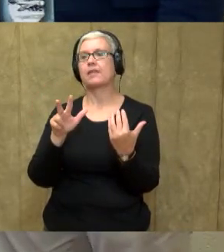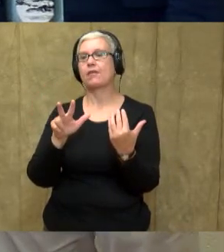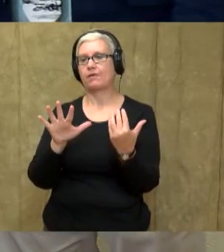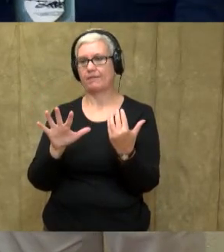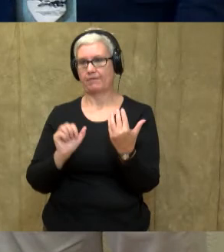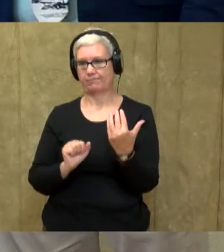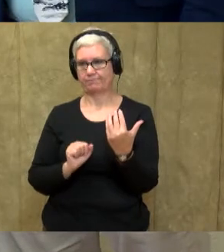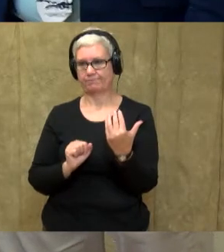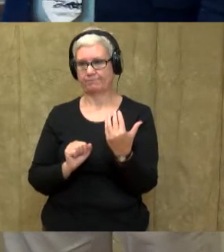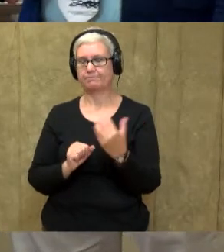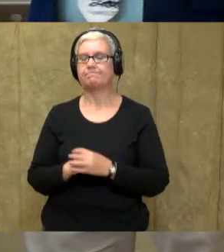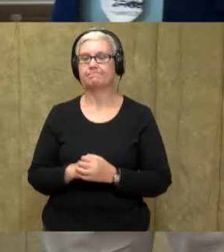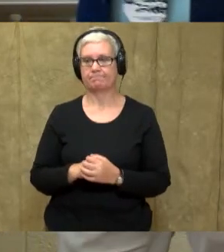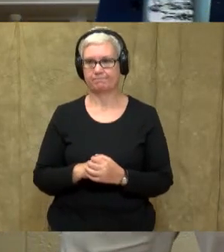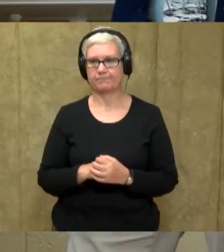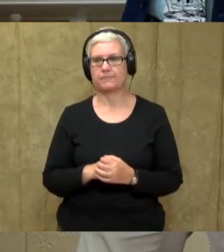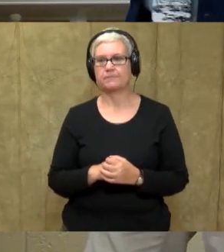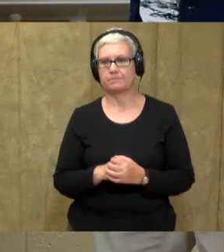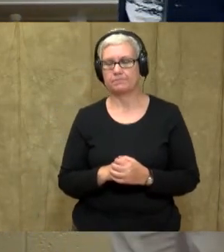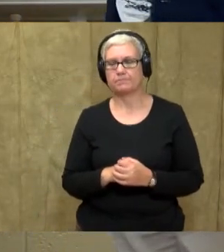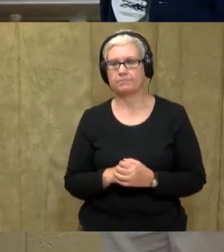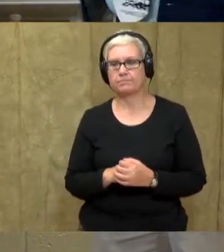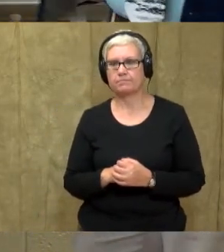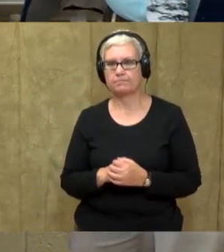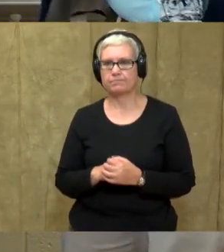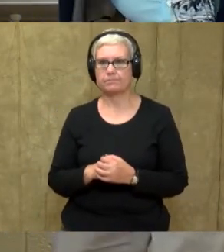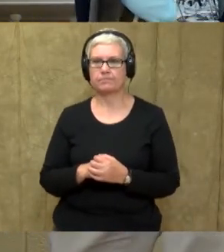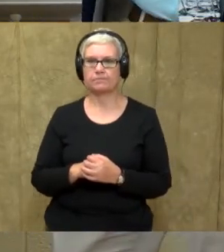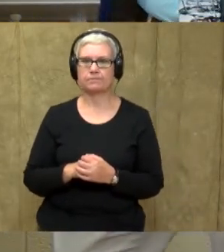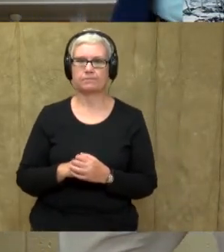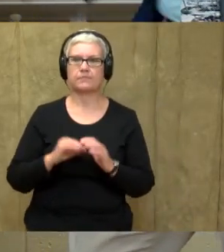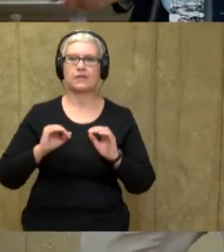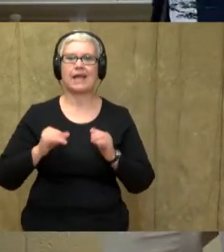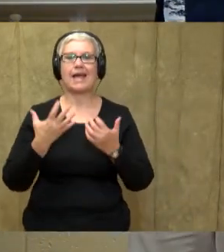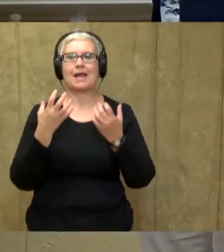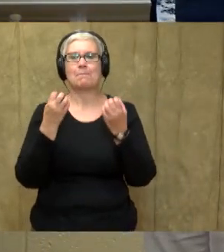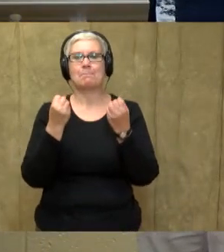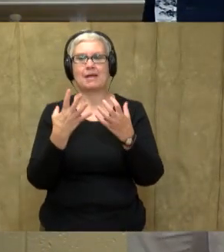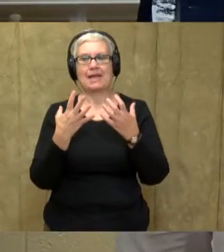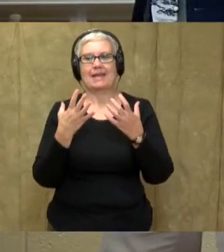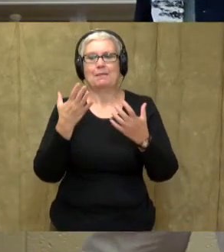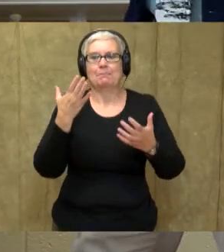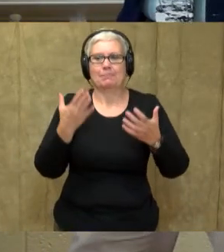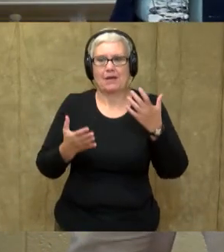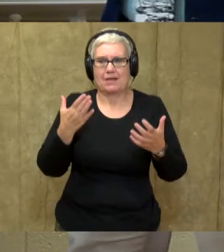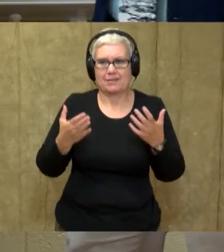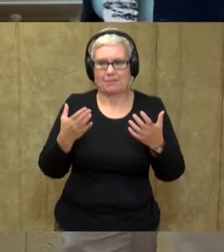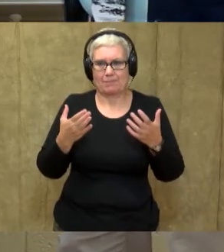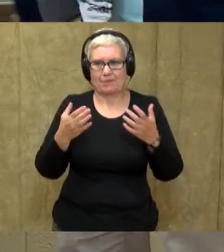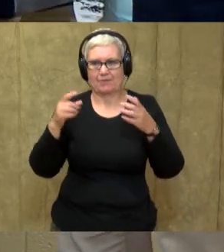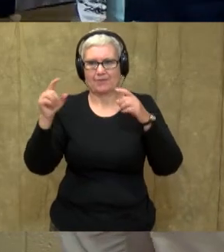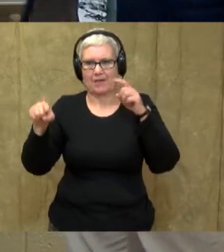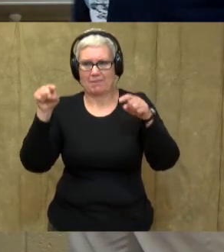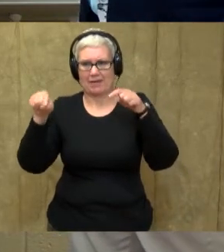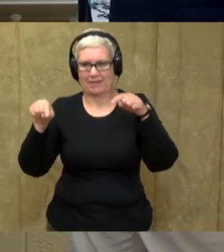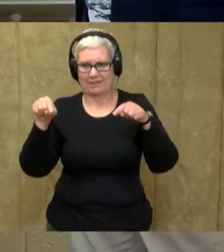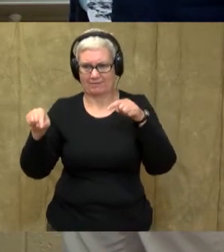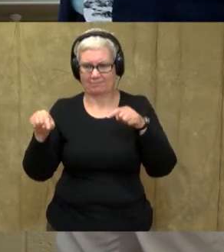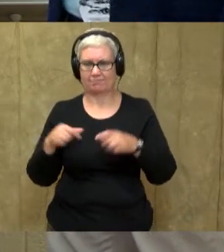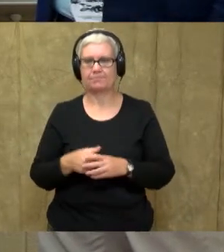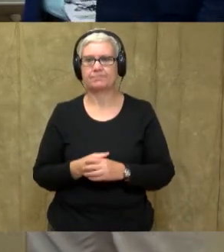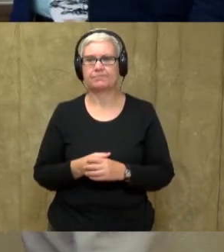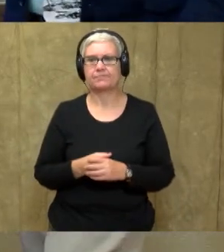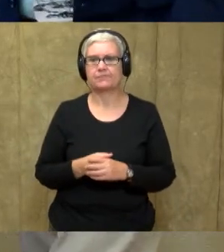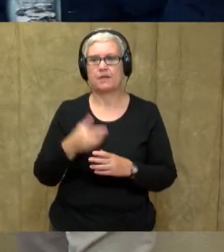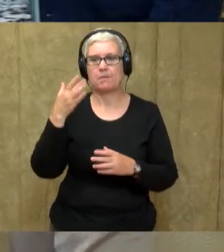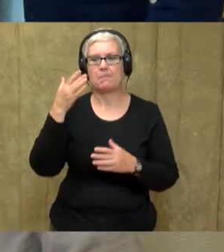35. So I want you keeping that in mind as we think about this question. How many possible combinations are there